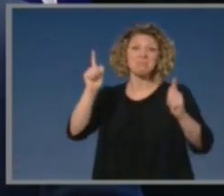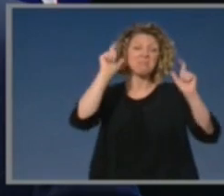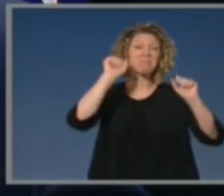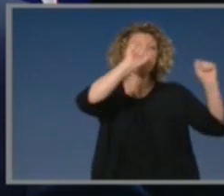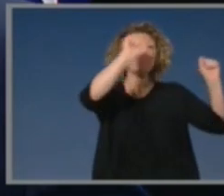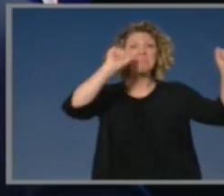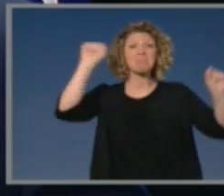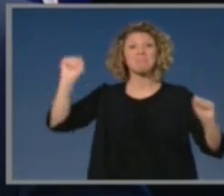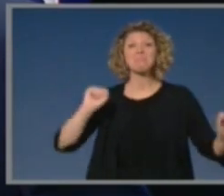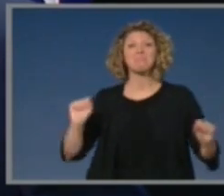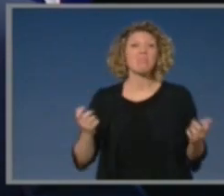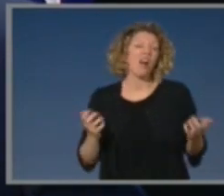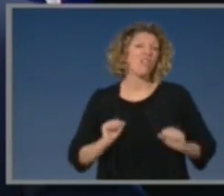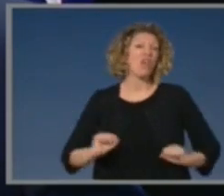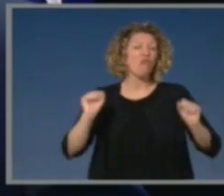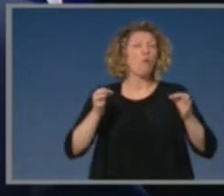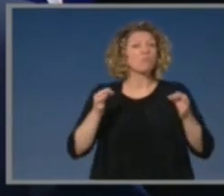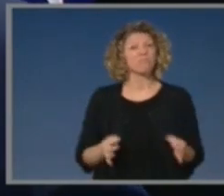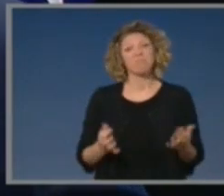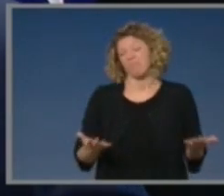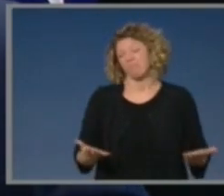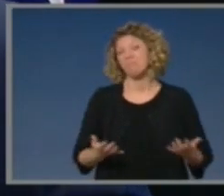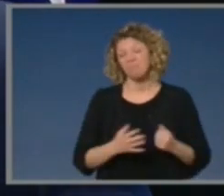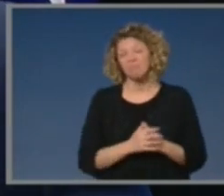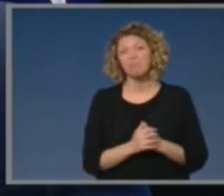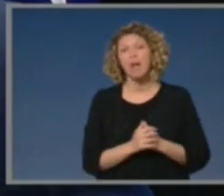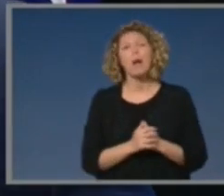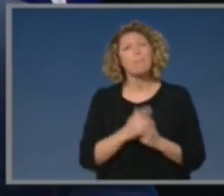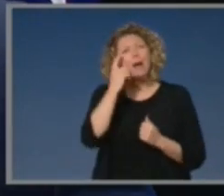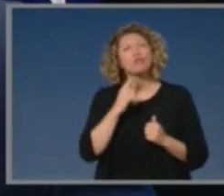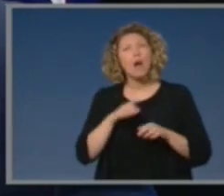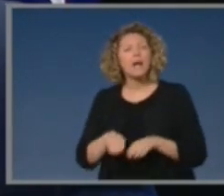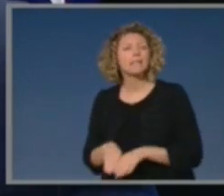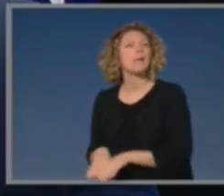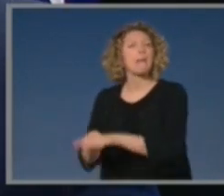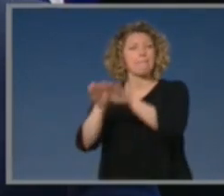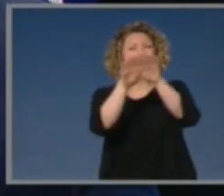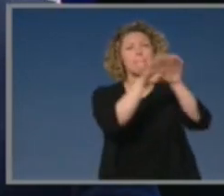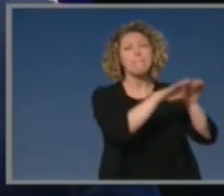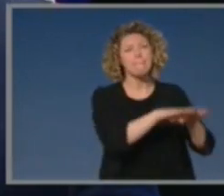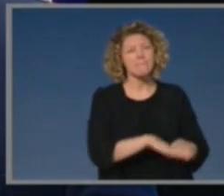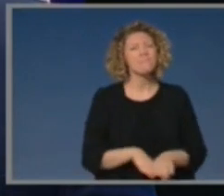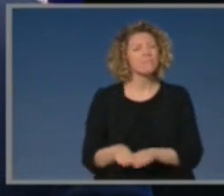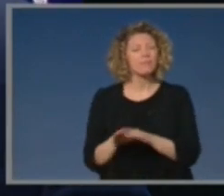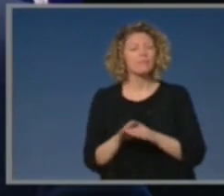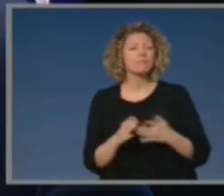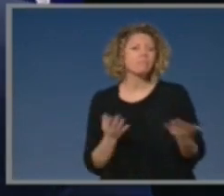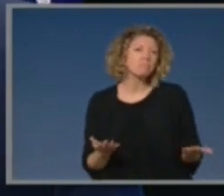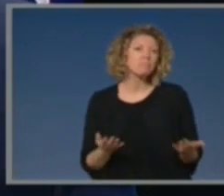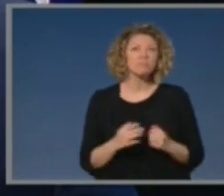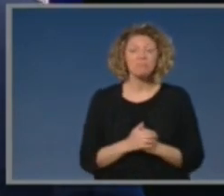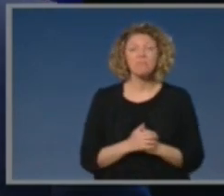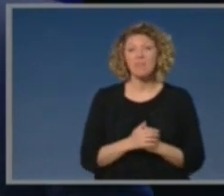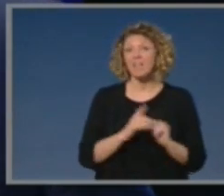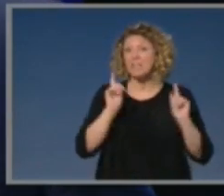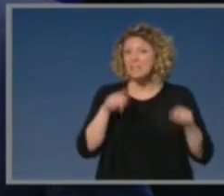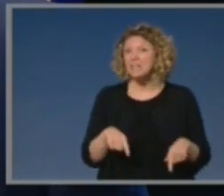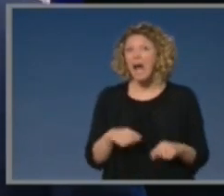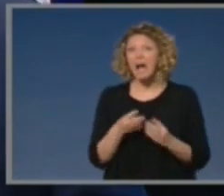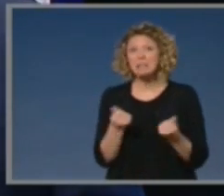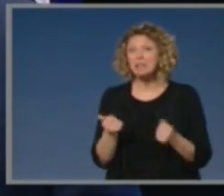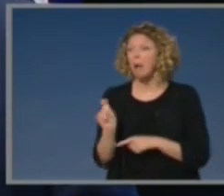no doubt they will seek to do that in as consistent a way as possible. They are already moving on many